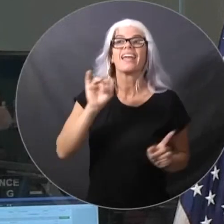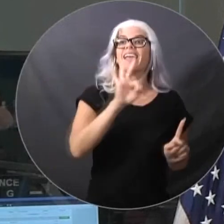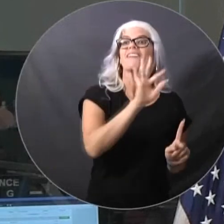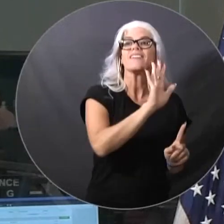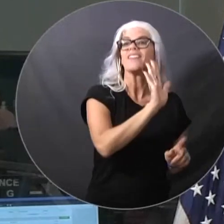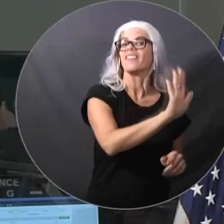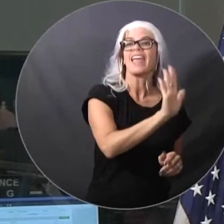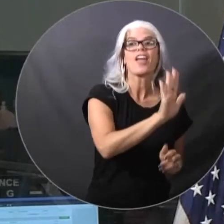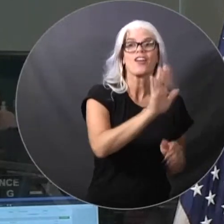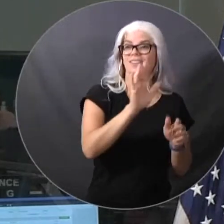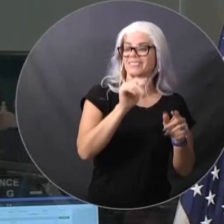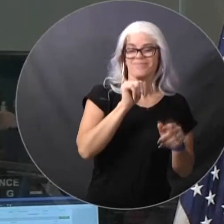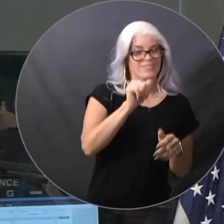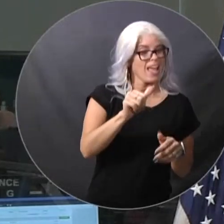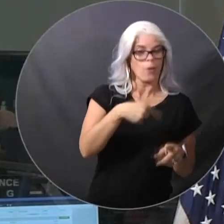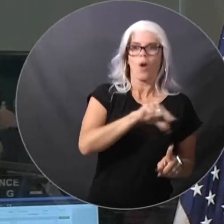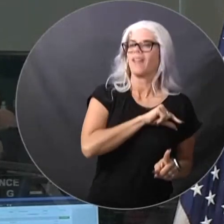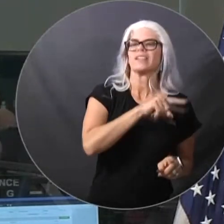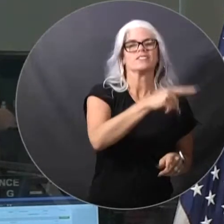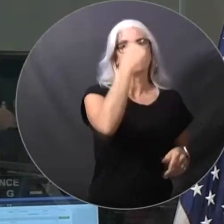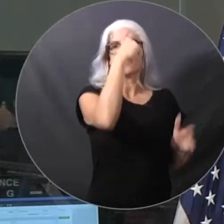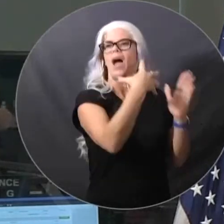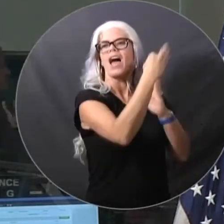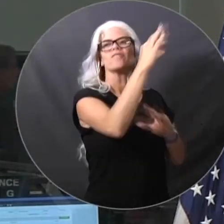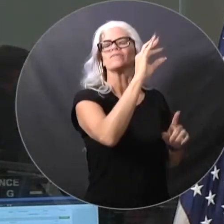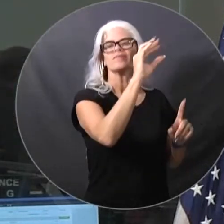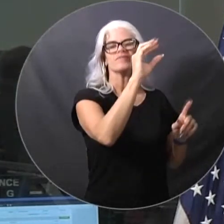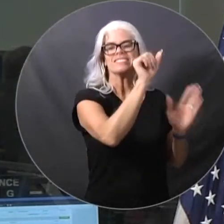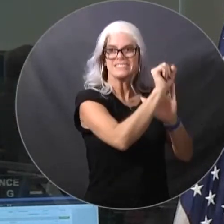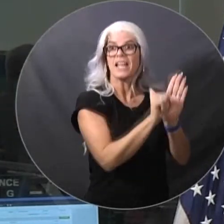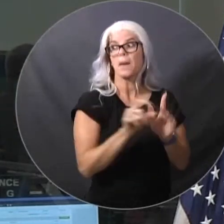very strongly that they're going to be able to handle this